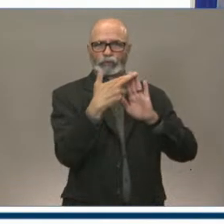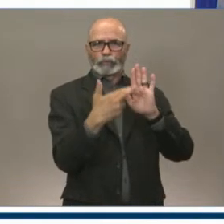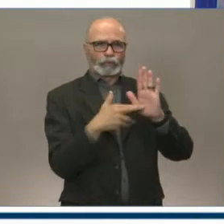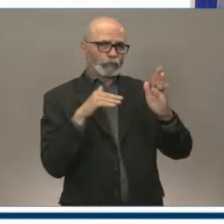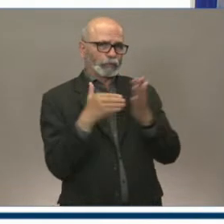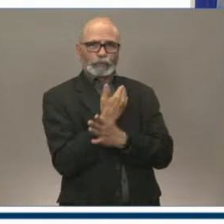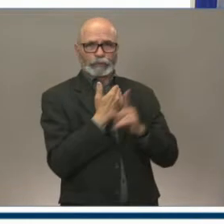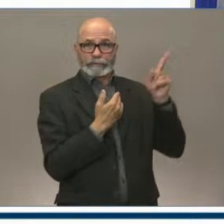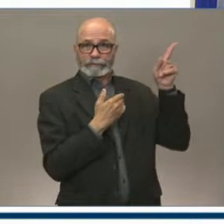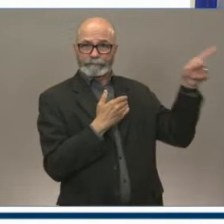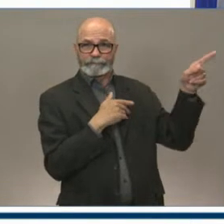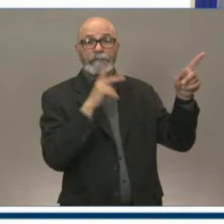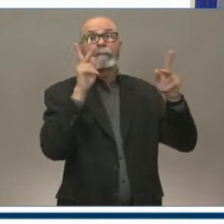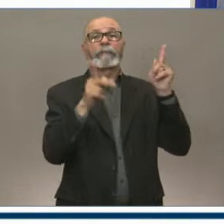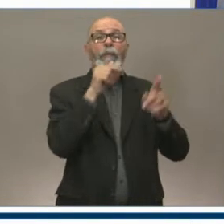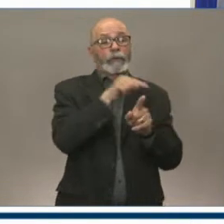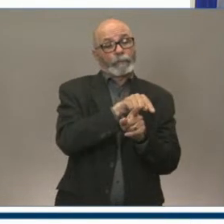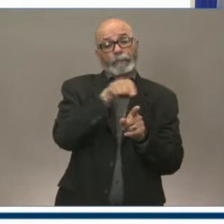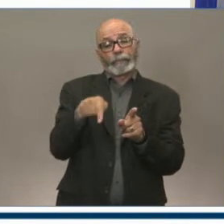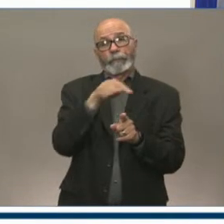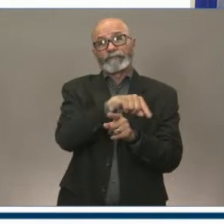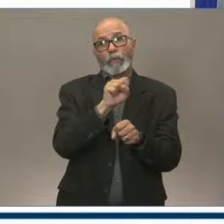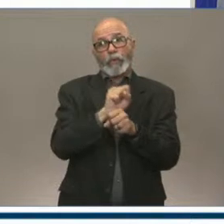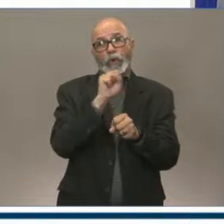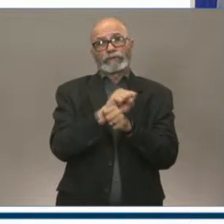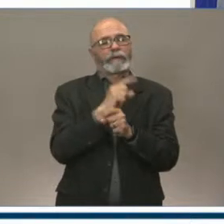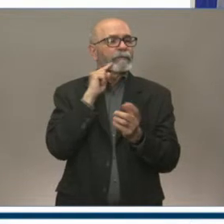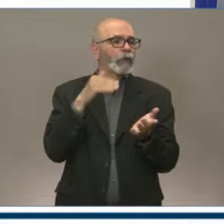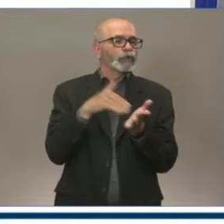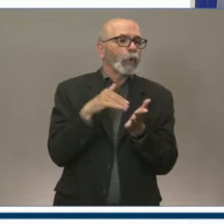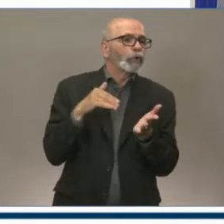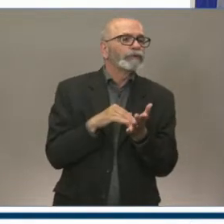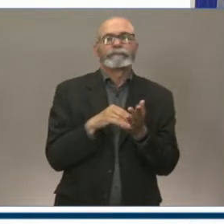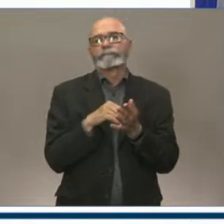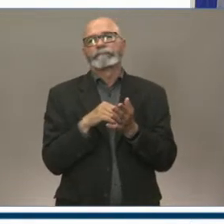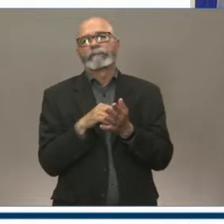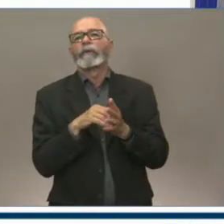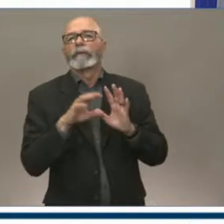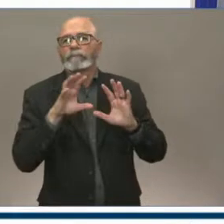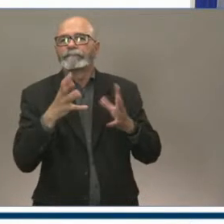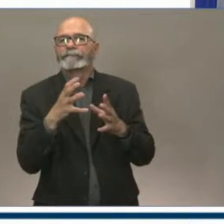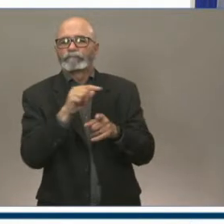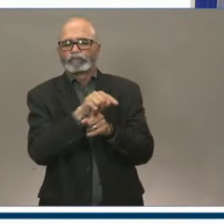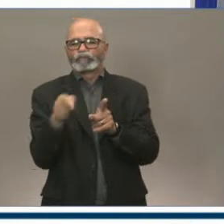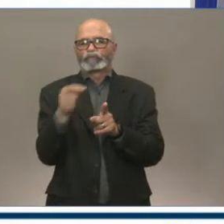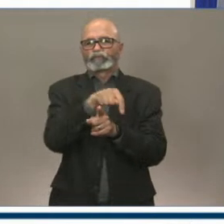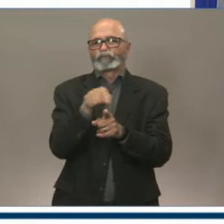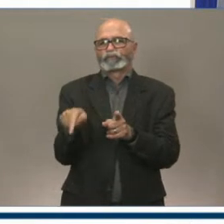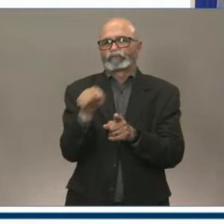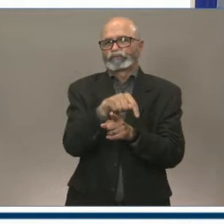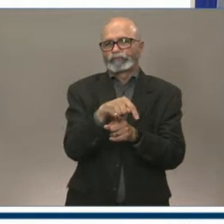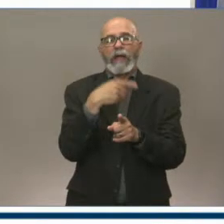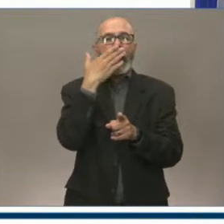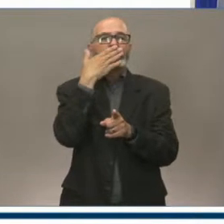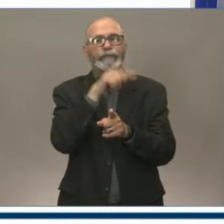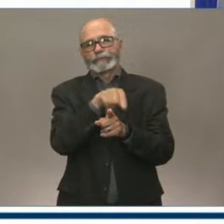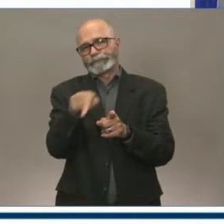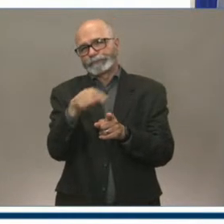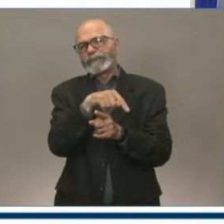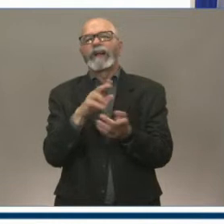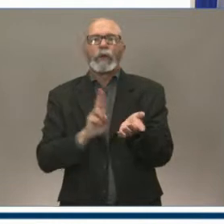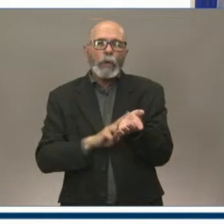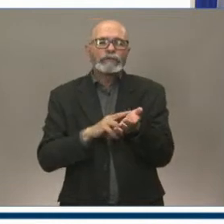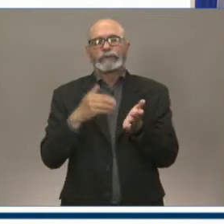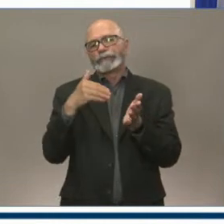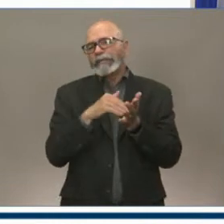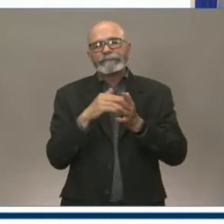and that includes a number of healthcare workers that work at the healthcare center in Cumberland County near Amherst. A large percentage of the doctors,